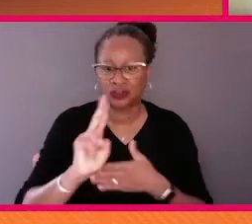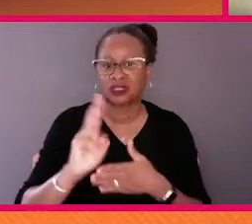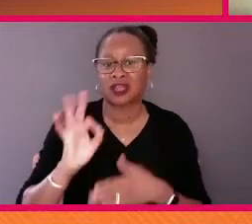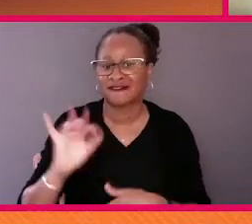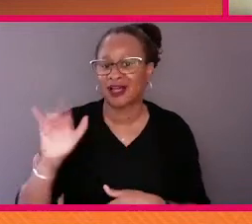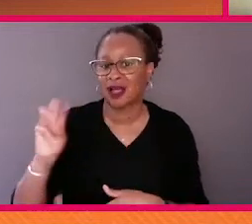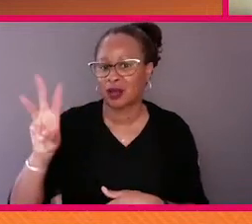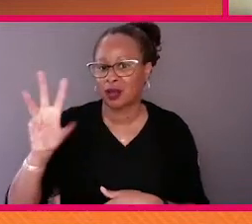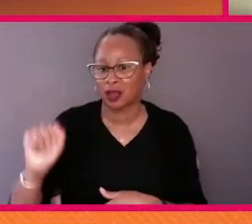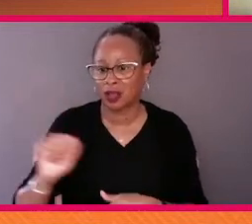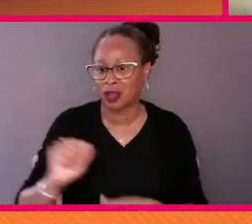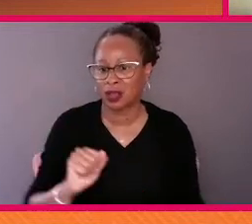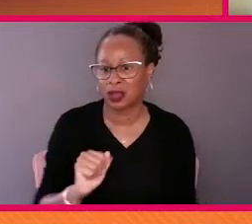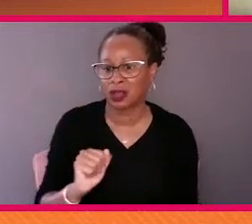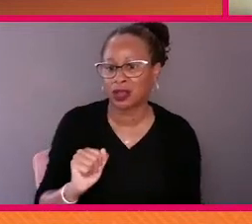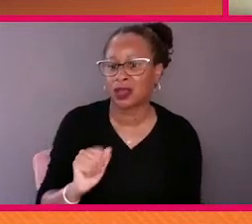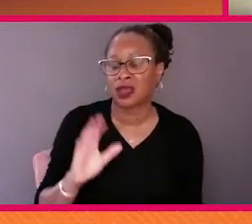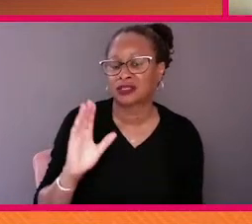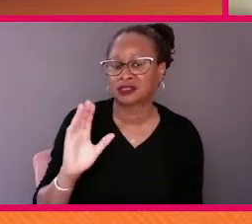is Walin Ye.